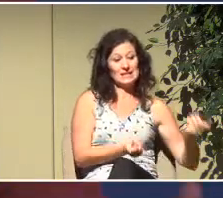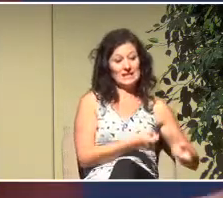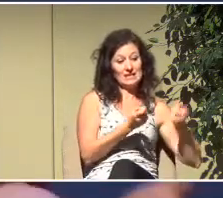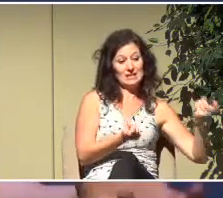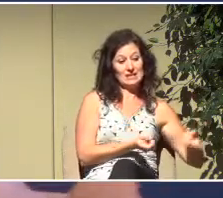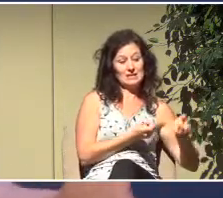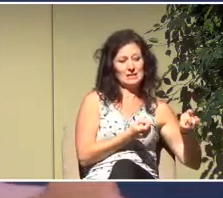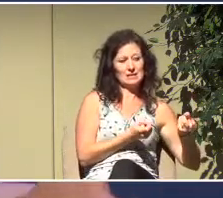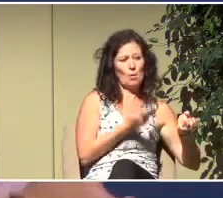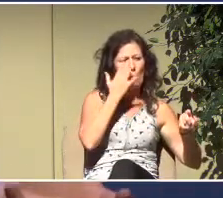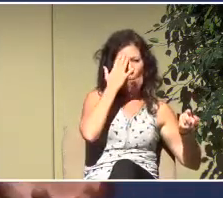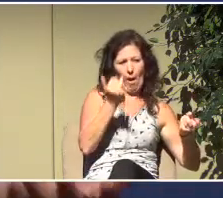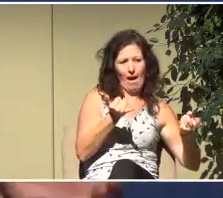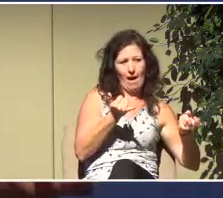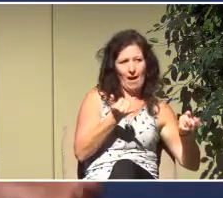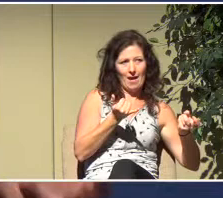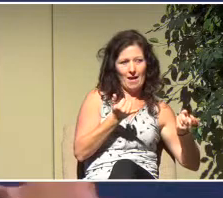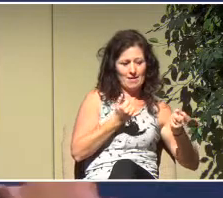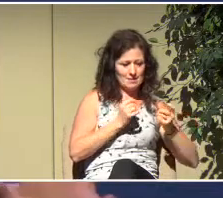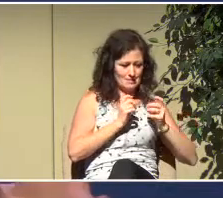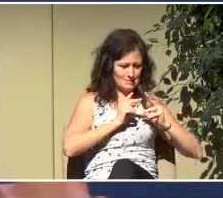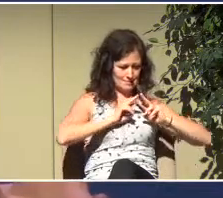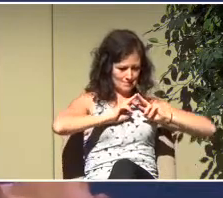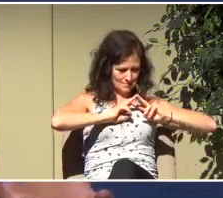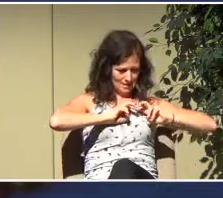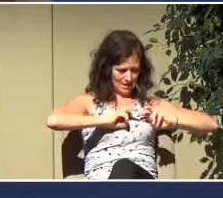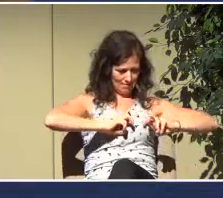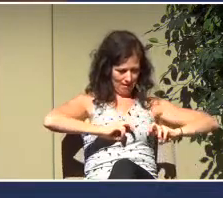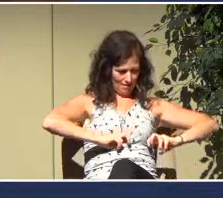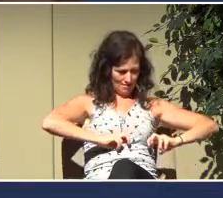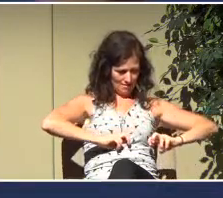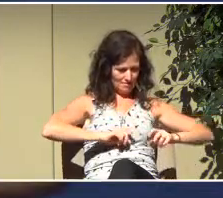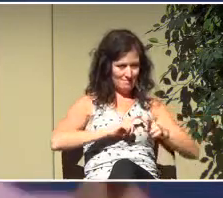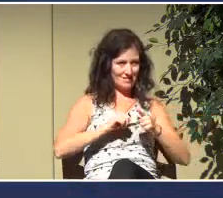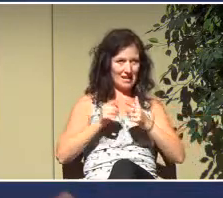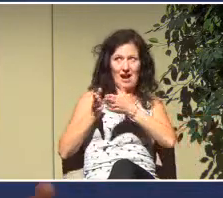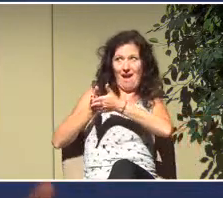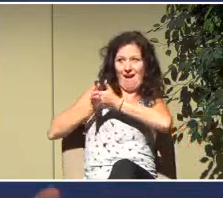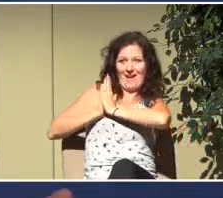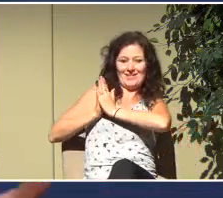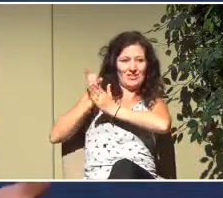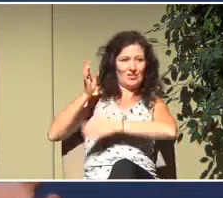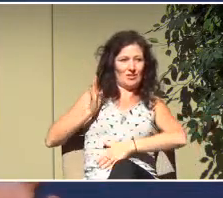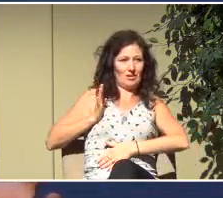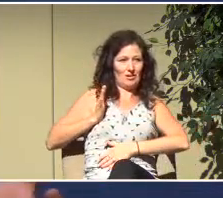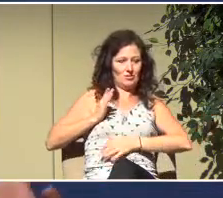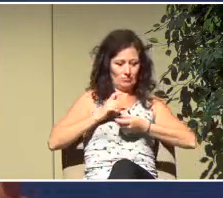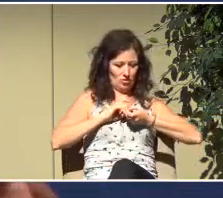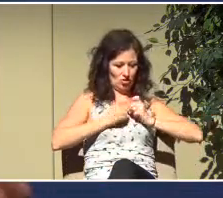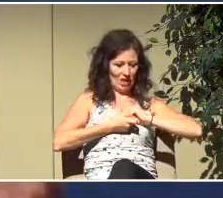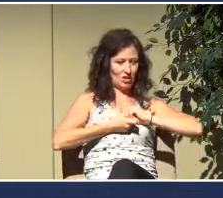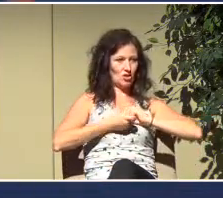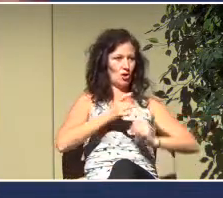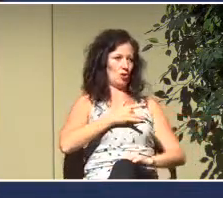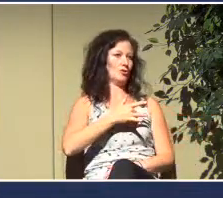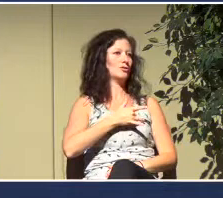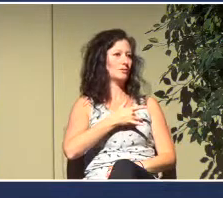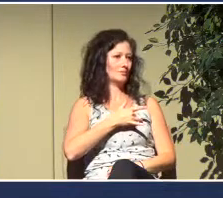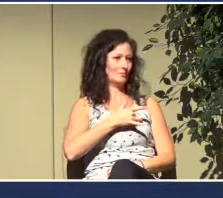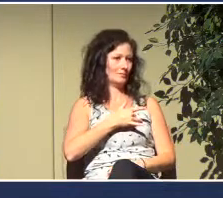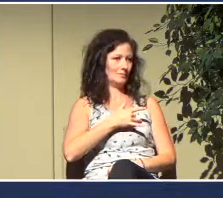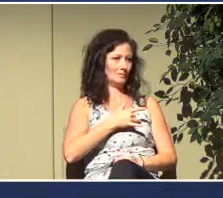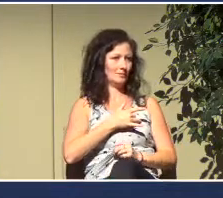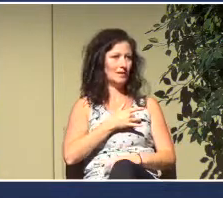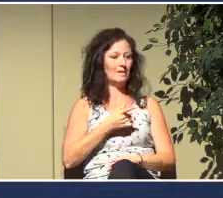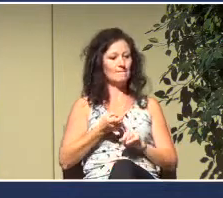to the heart of it, which is where the motivations lie. Asking God to work in your heart to transform things from the